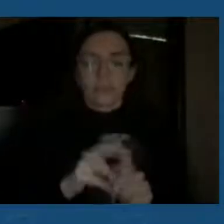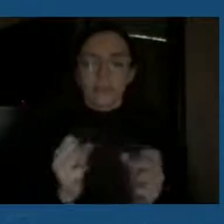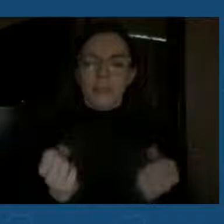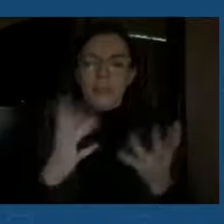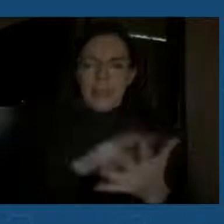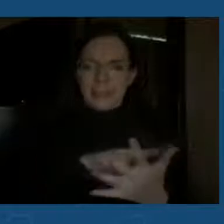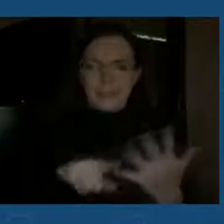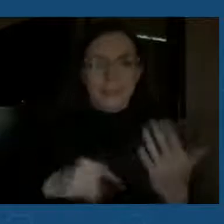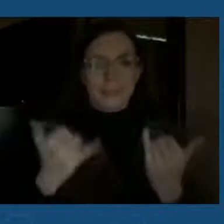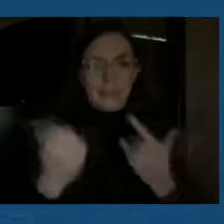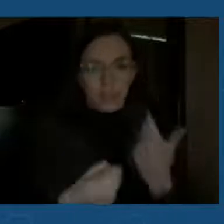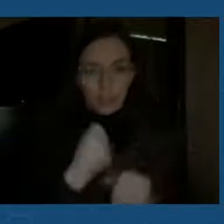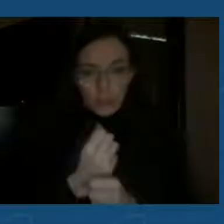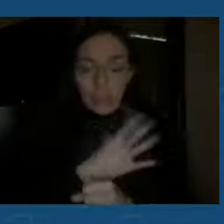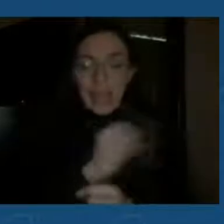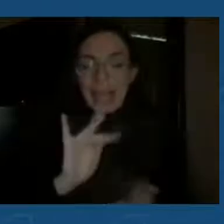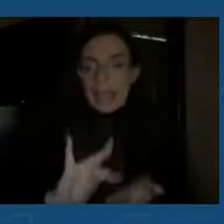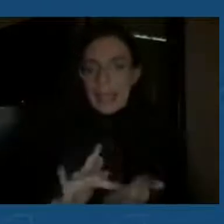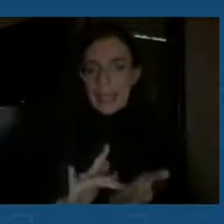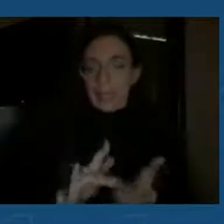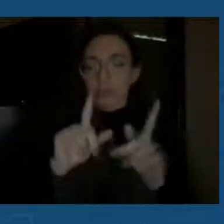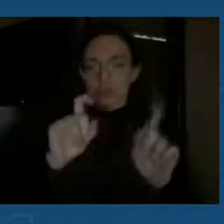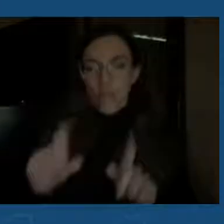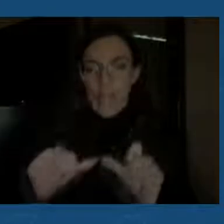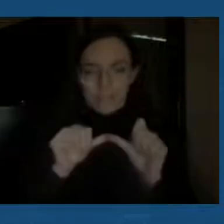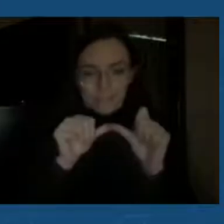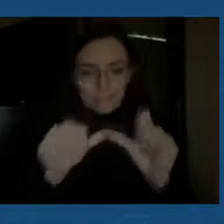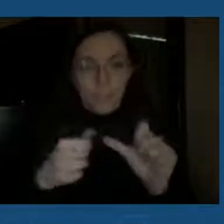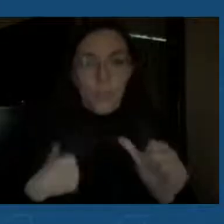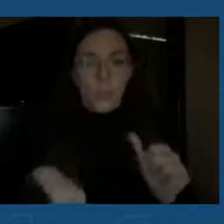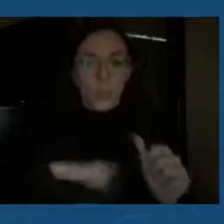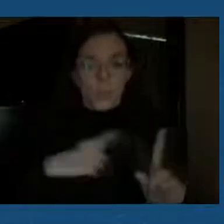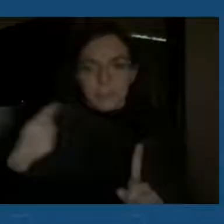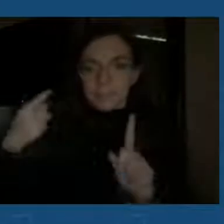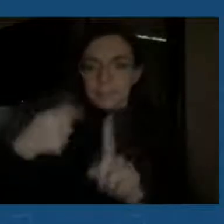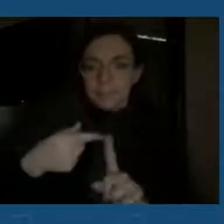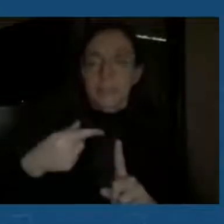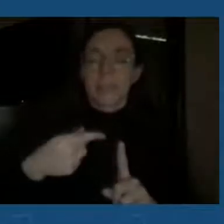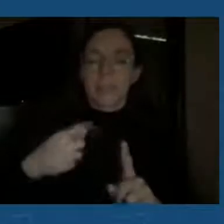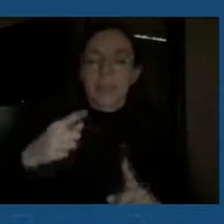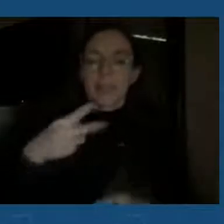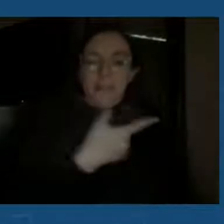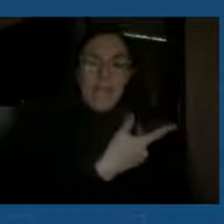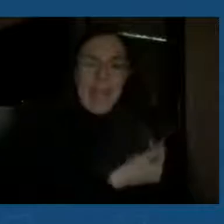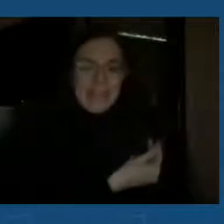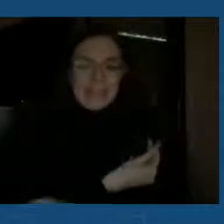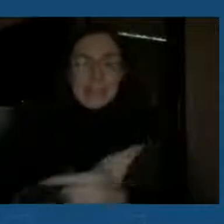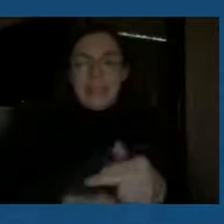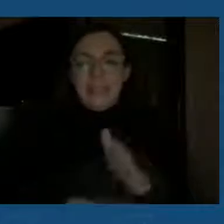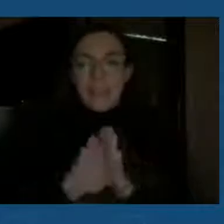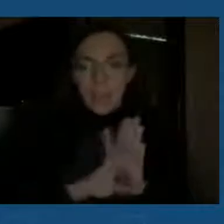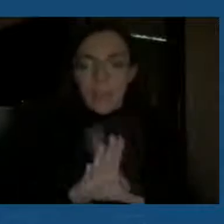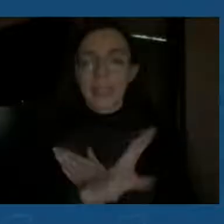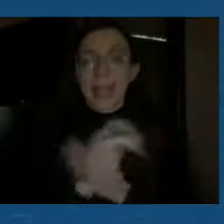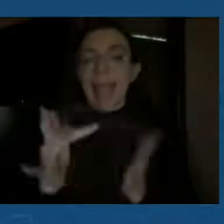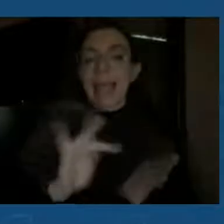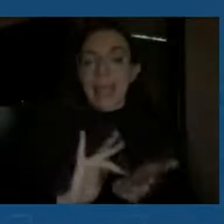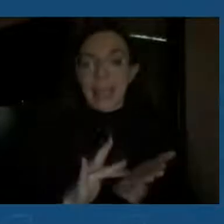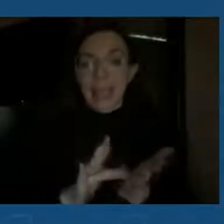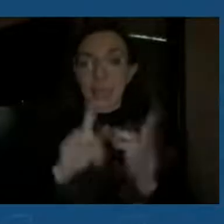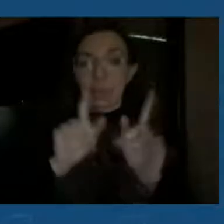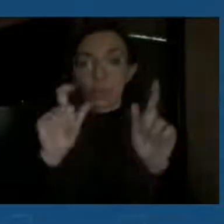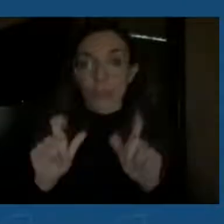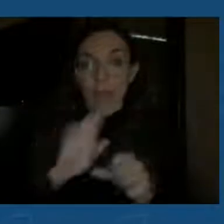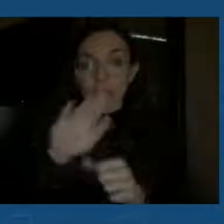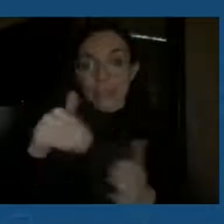Upstate, we aim to become the premier vaccine development and clinical trials center in the nation. I think